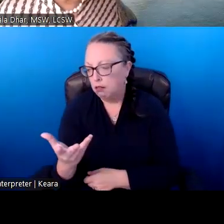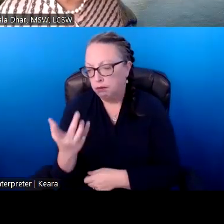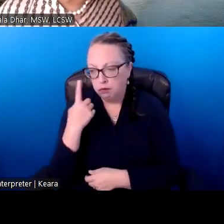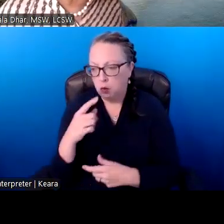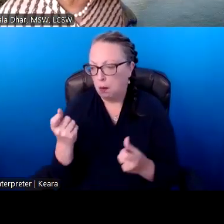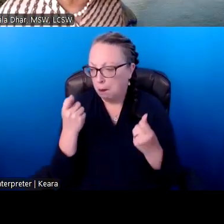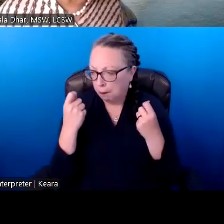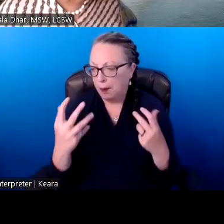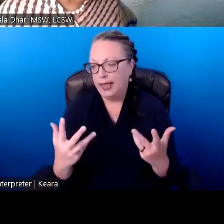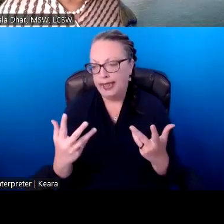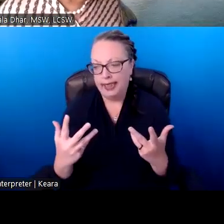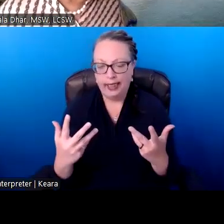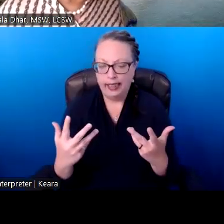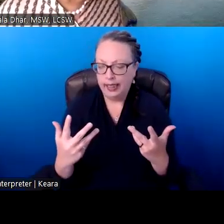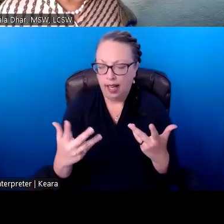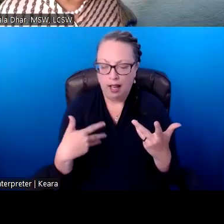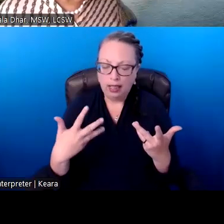other, for